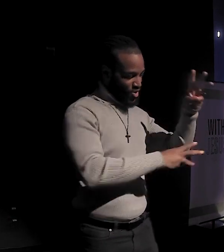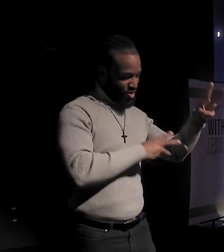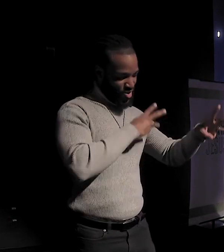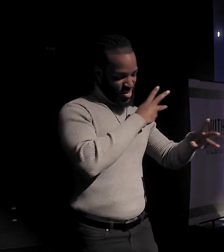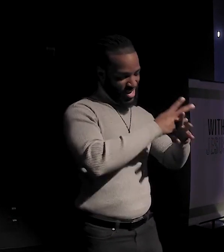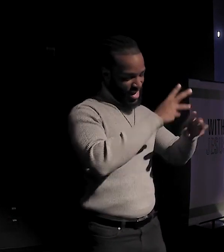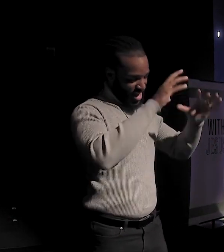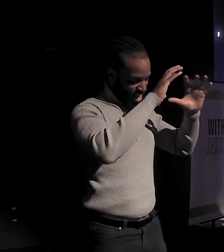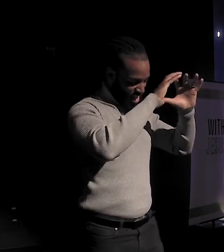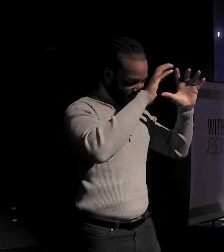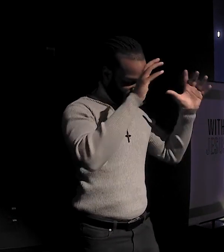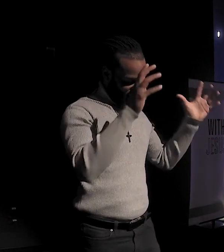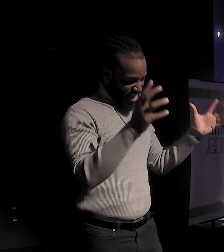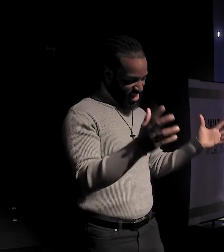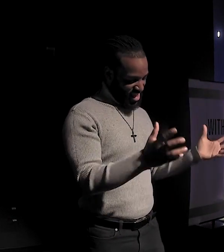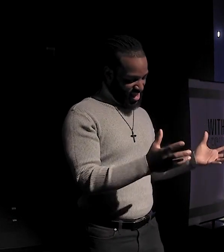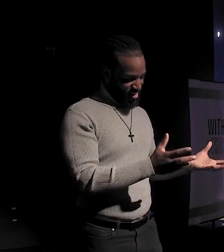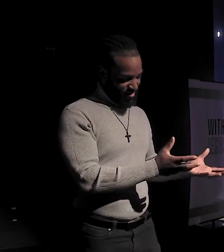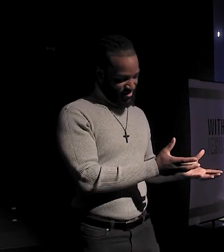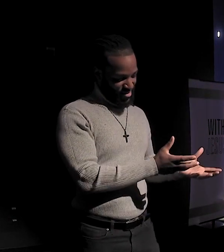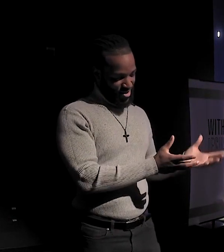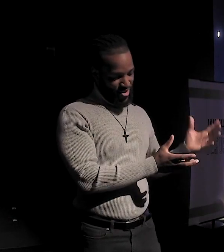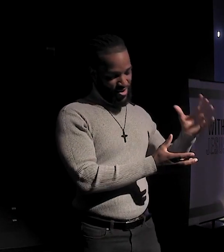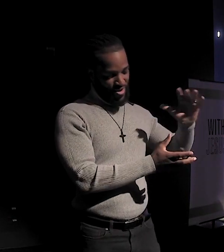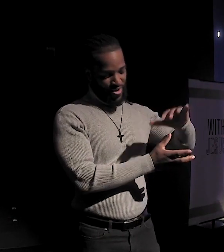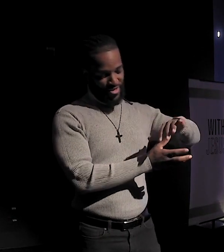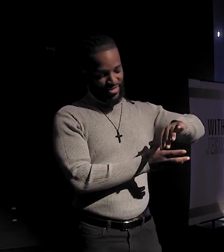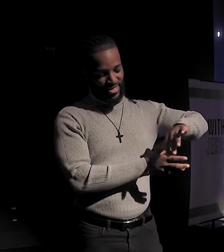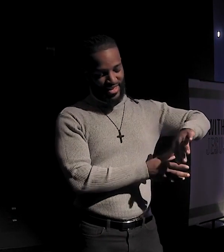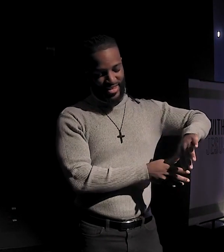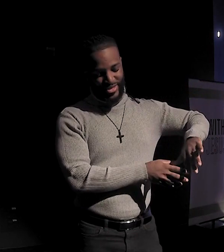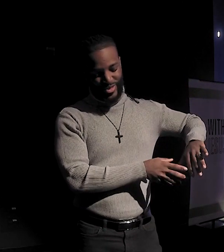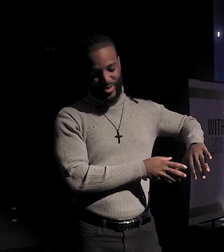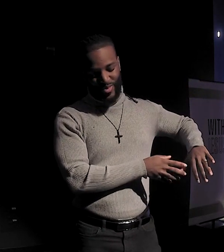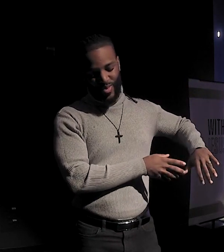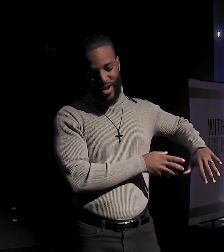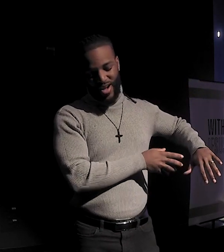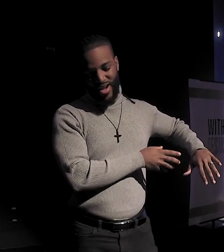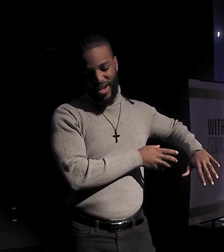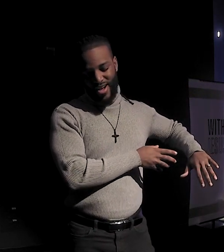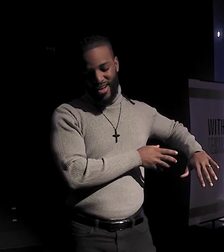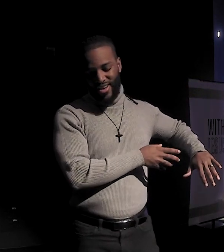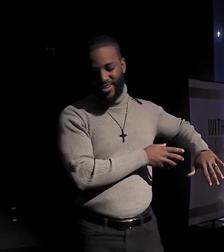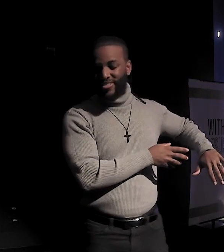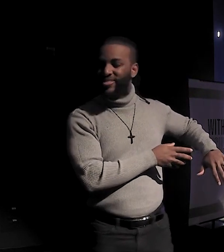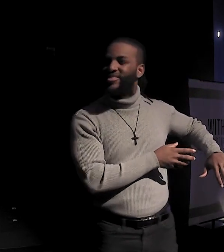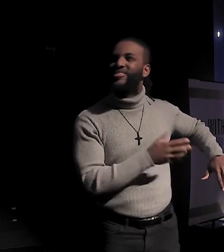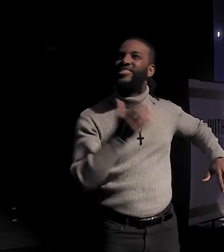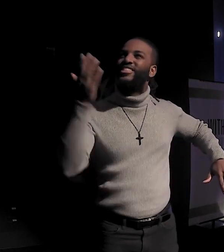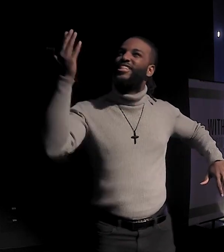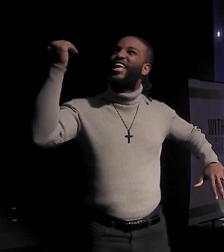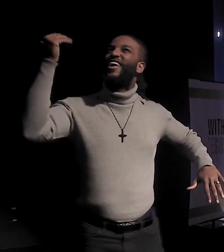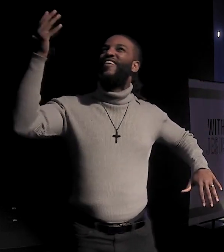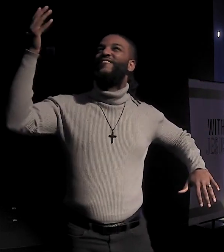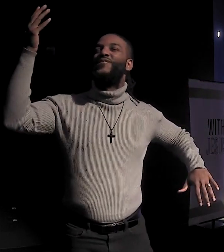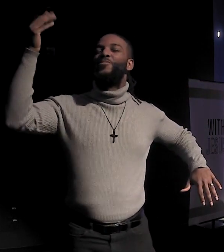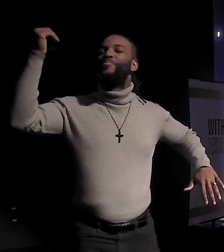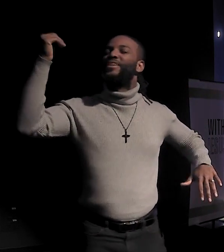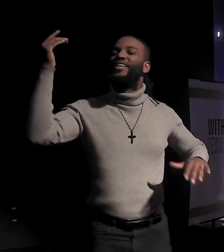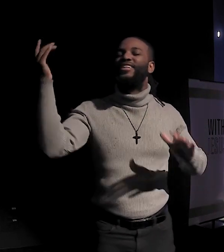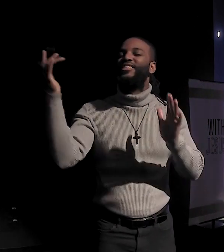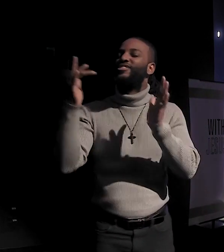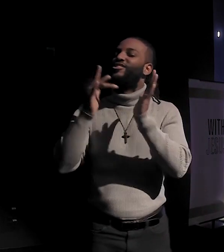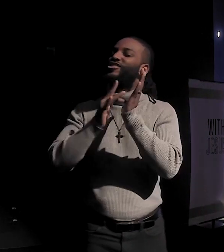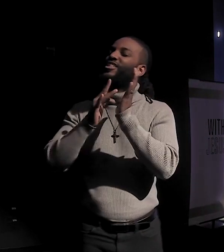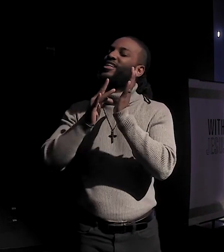world. You can have all this world. Just give